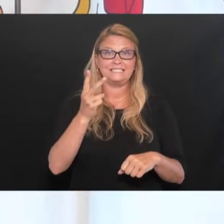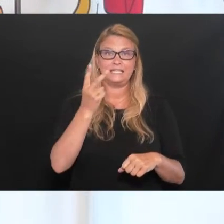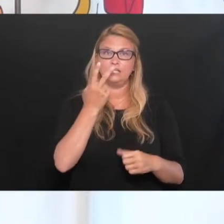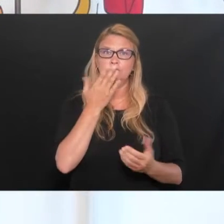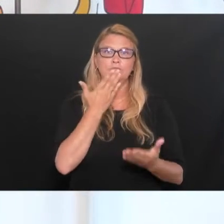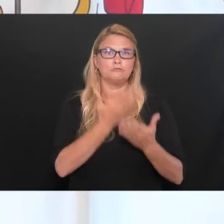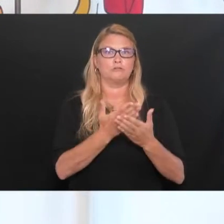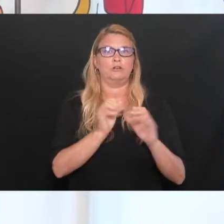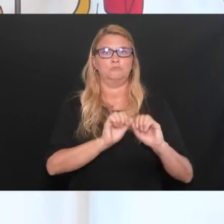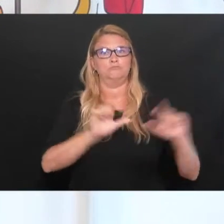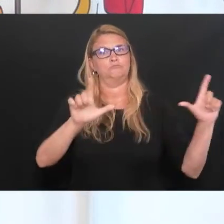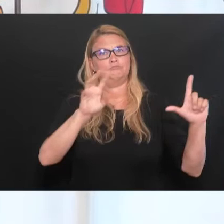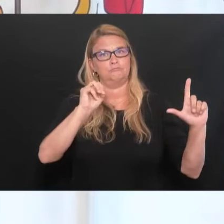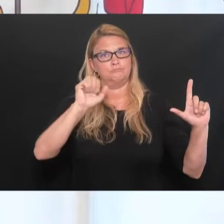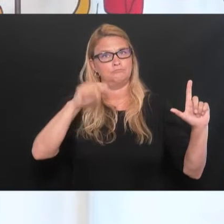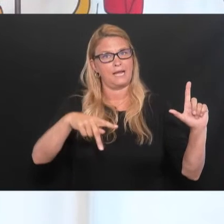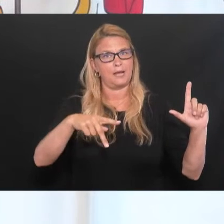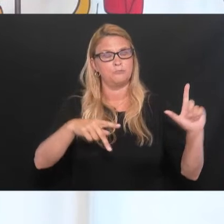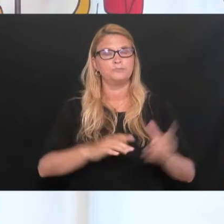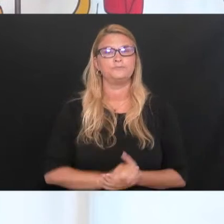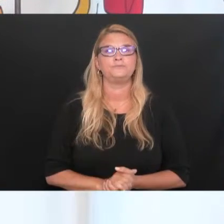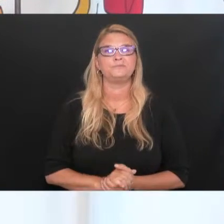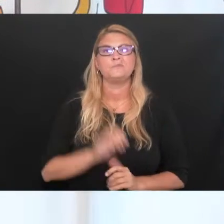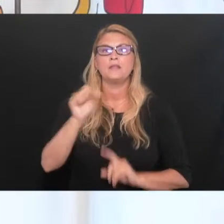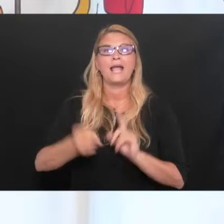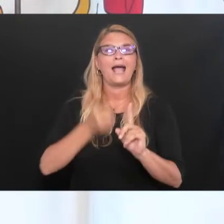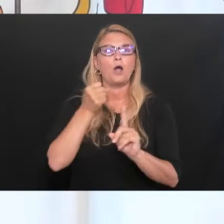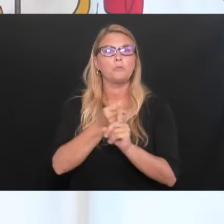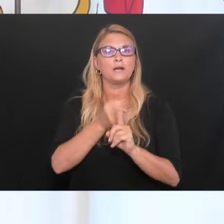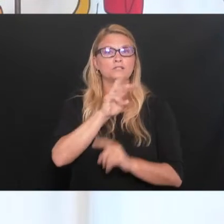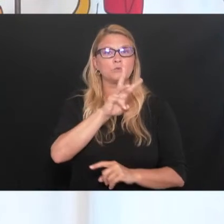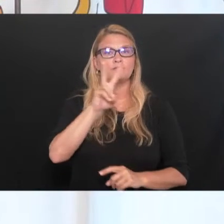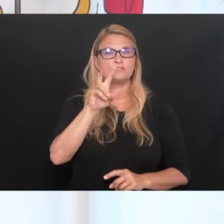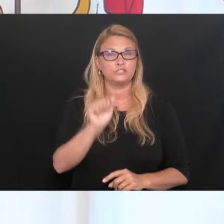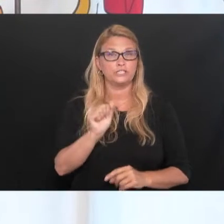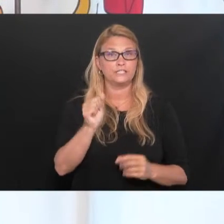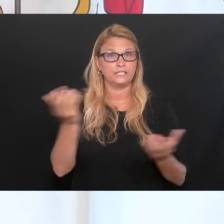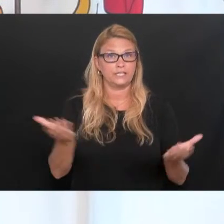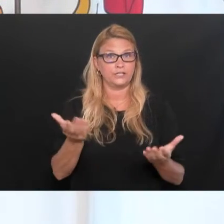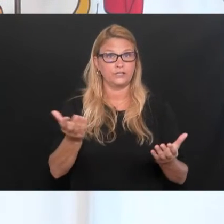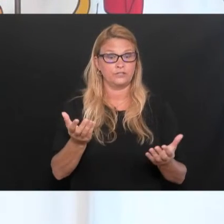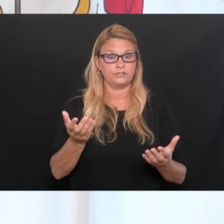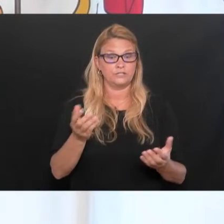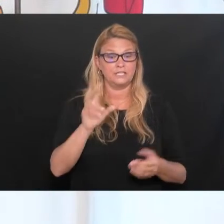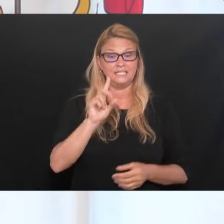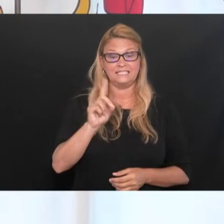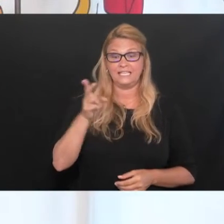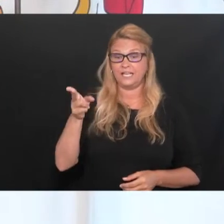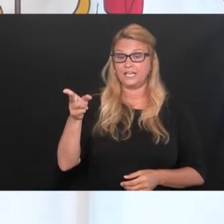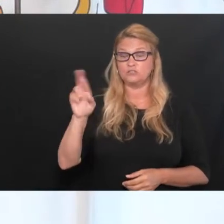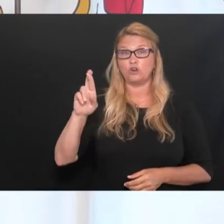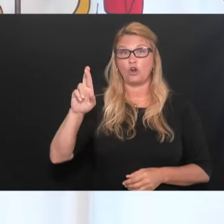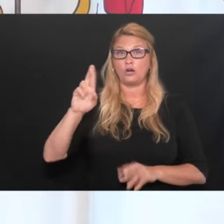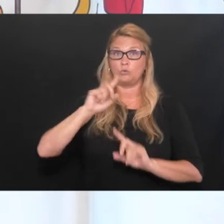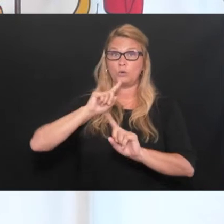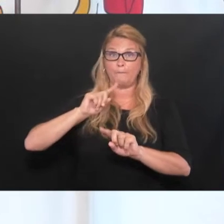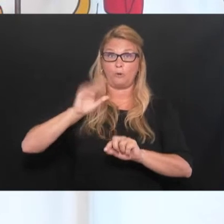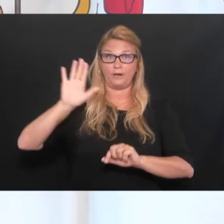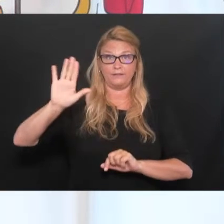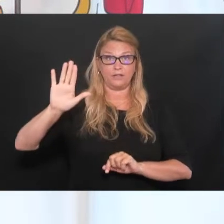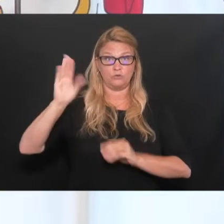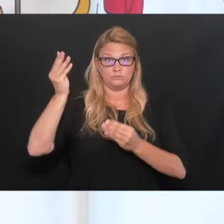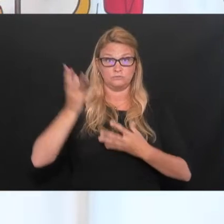good. The outbreaks in West Virginia, and I want to read this to you, per DHHR, there have